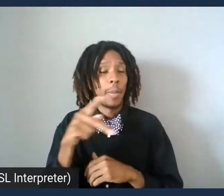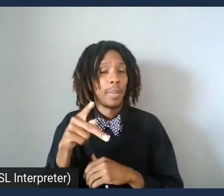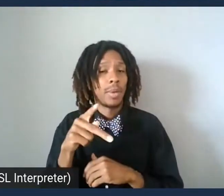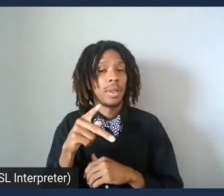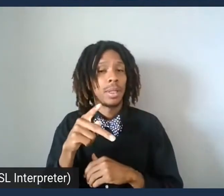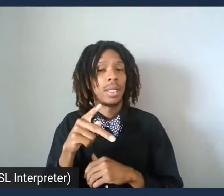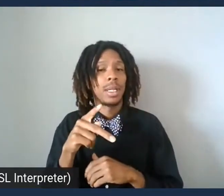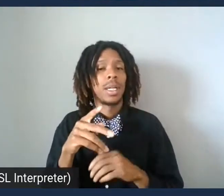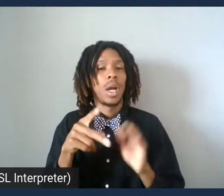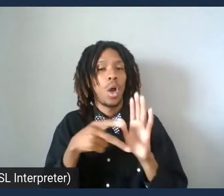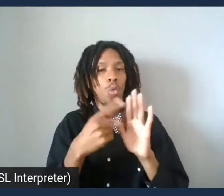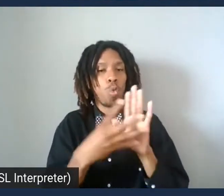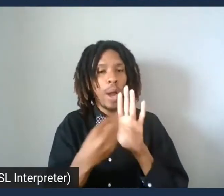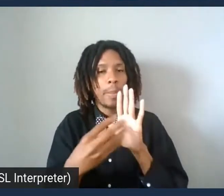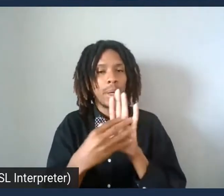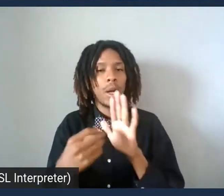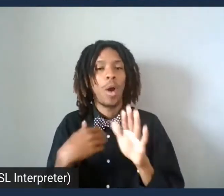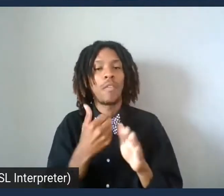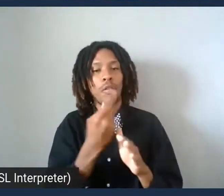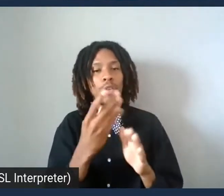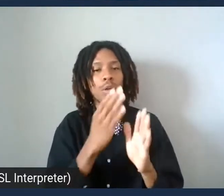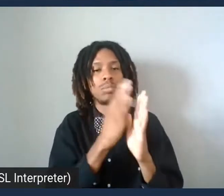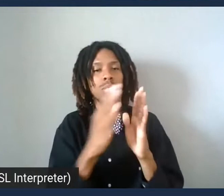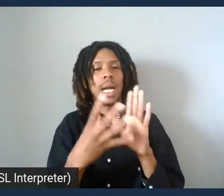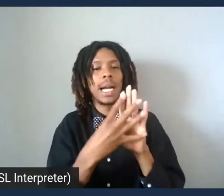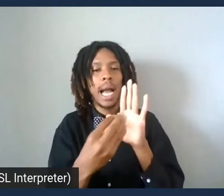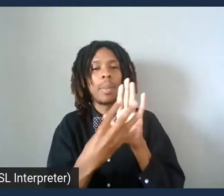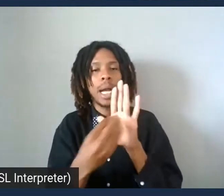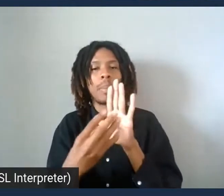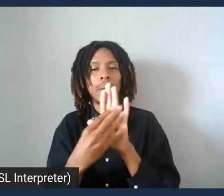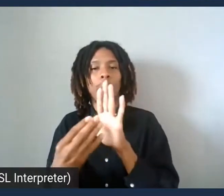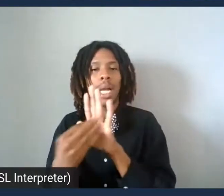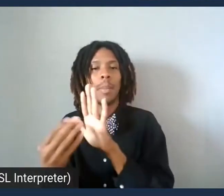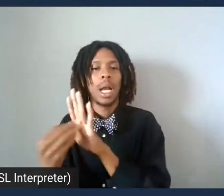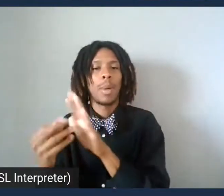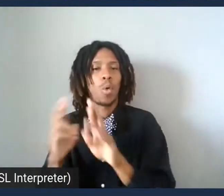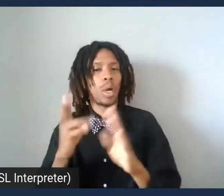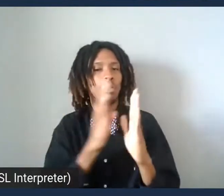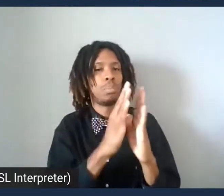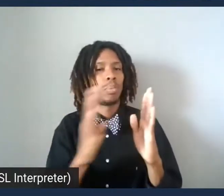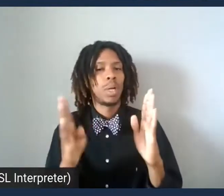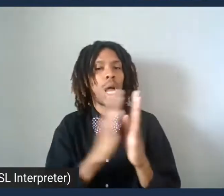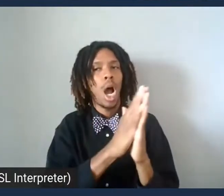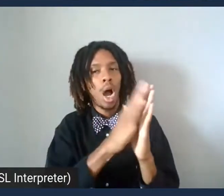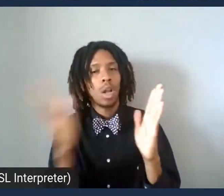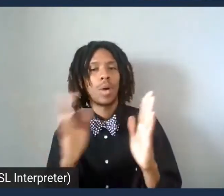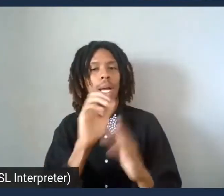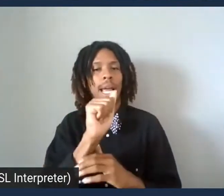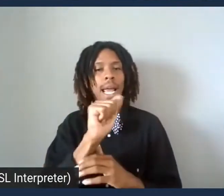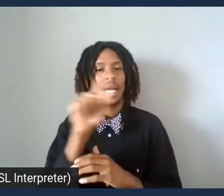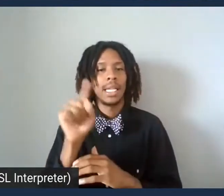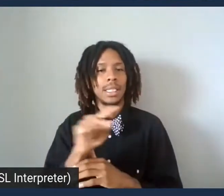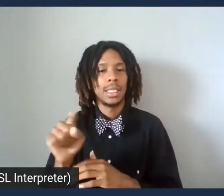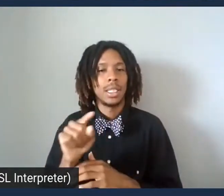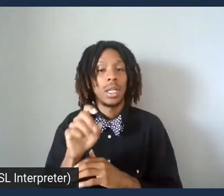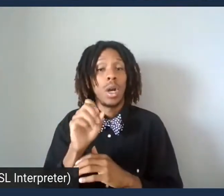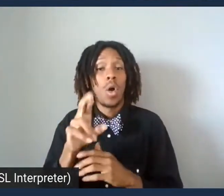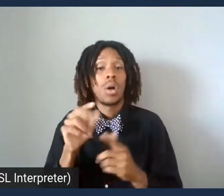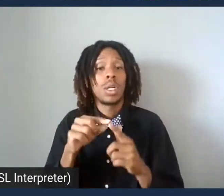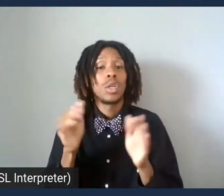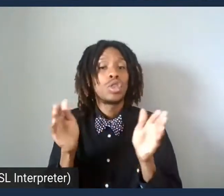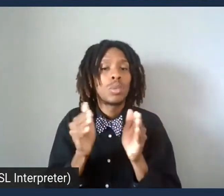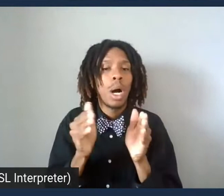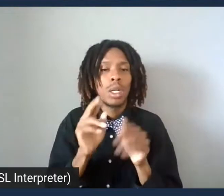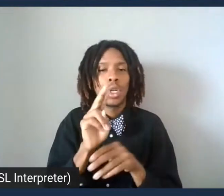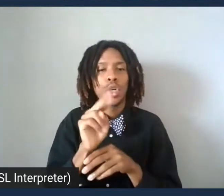is replicated, or it has multiple redundant copies across AZs or even smaller